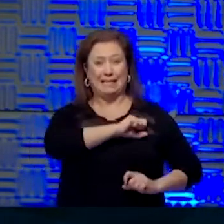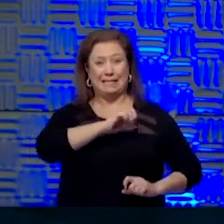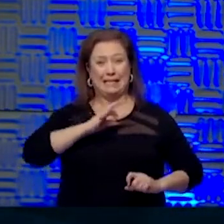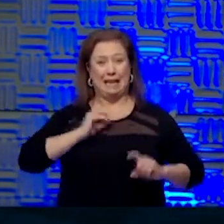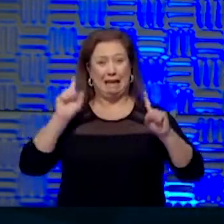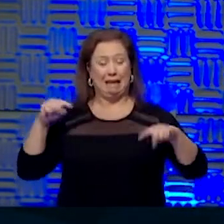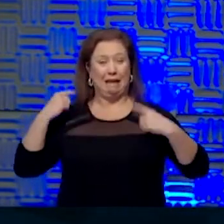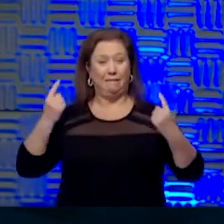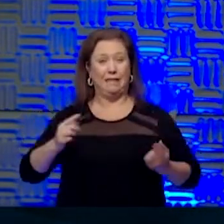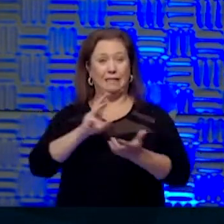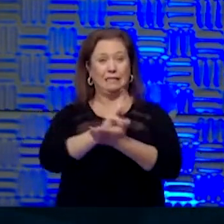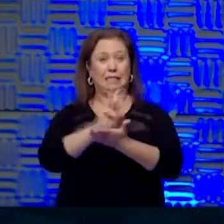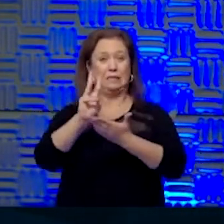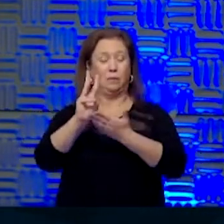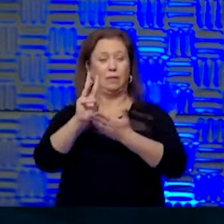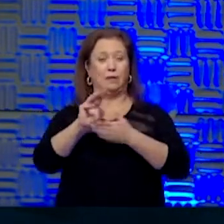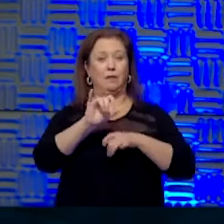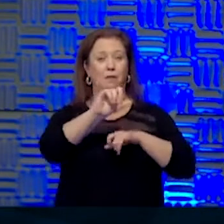are home working,